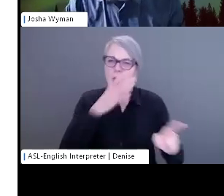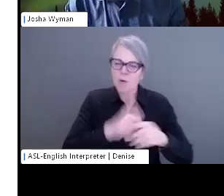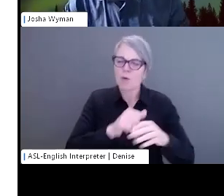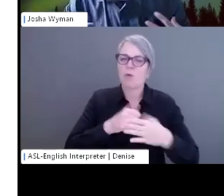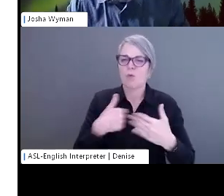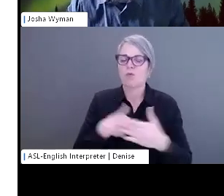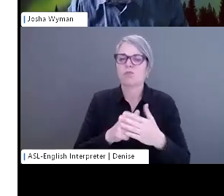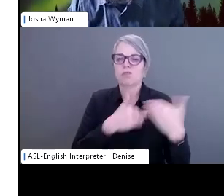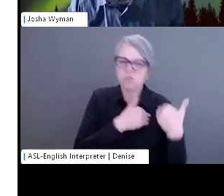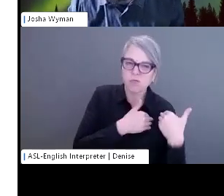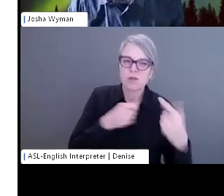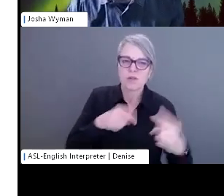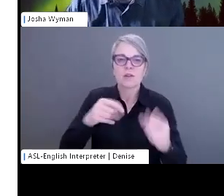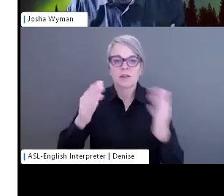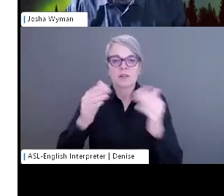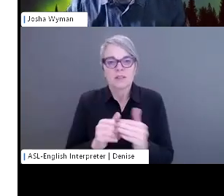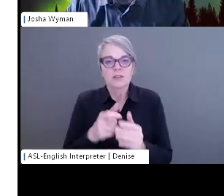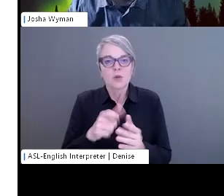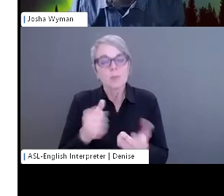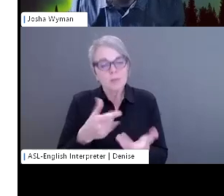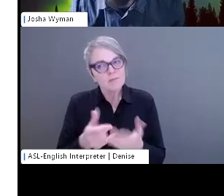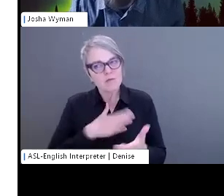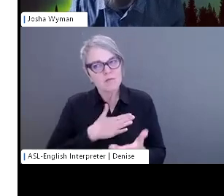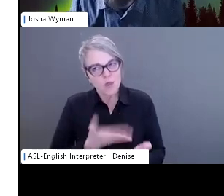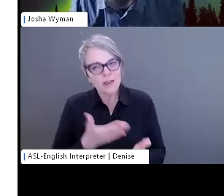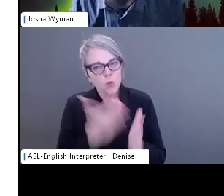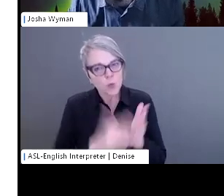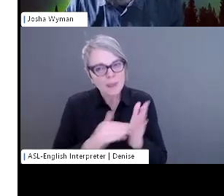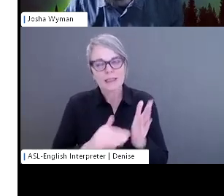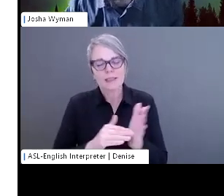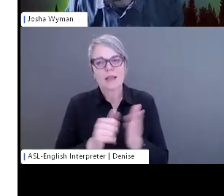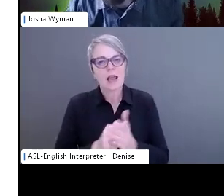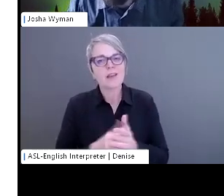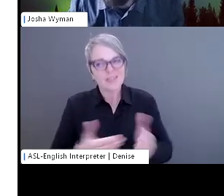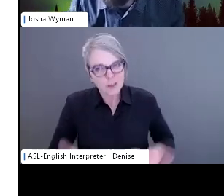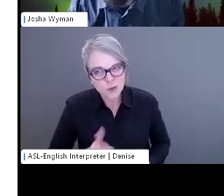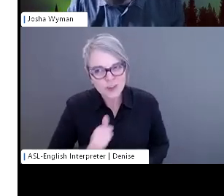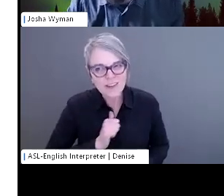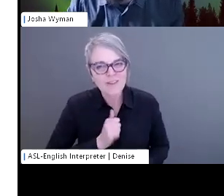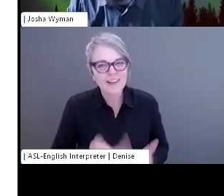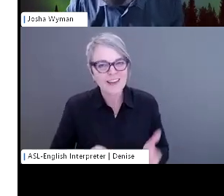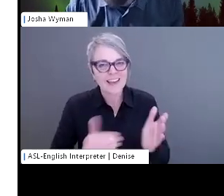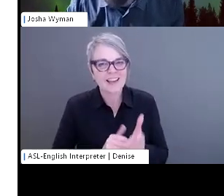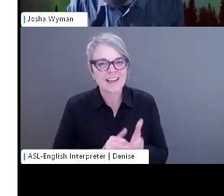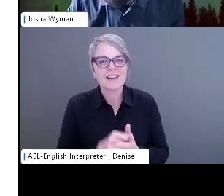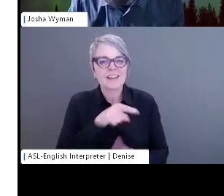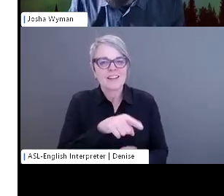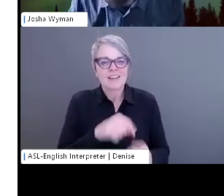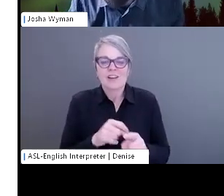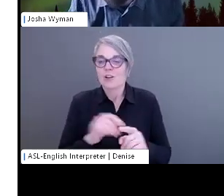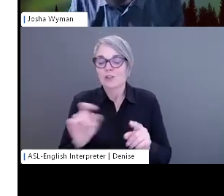yourself. And if the person becomes highly confused, don't try and reorient them to reality. Don't challenge their perspective. If they think they're